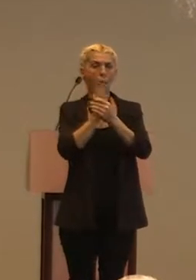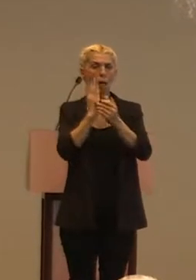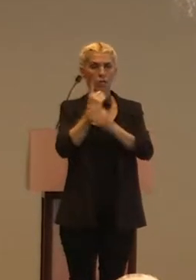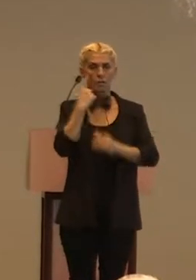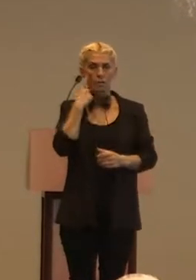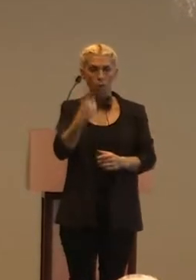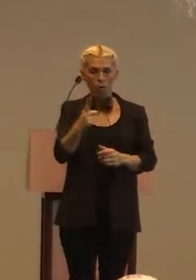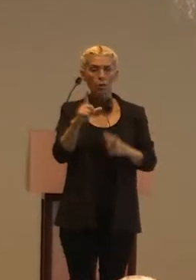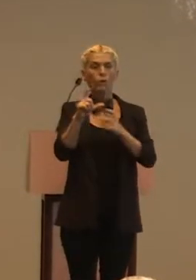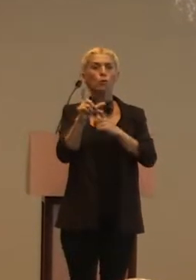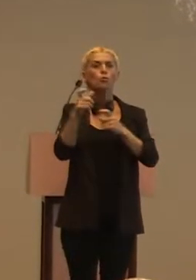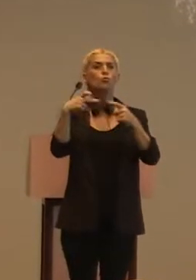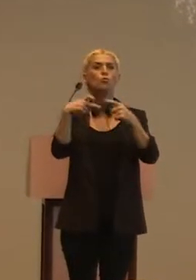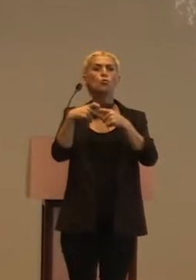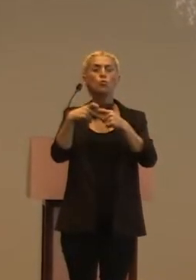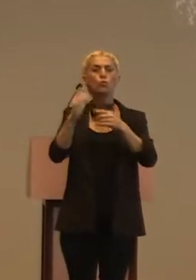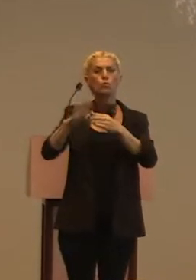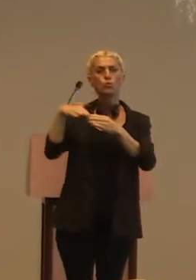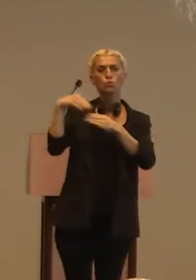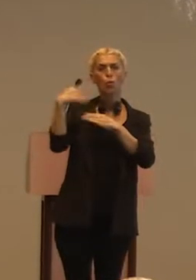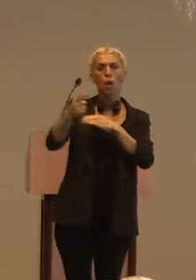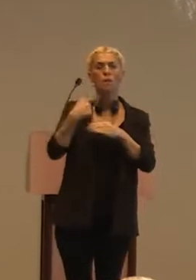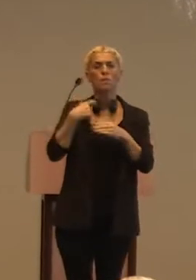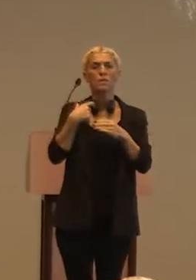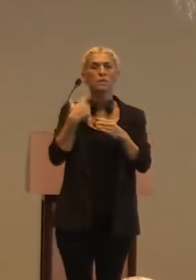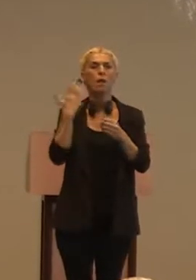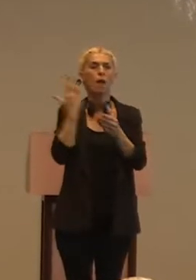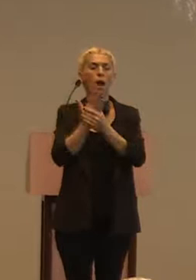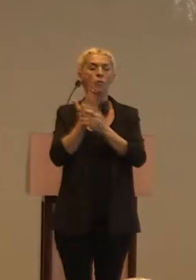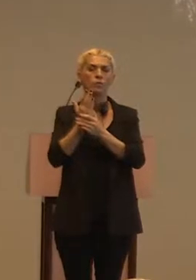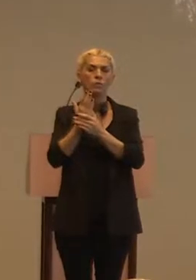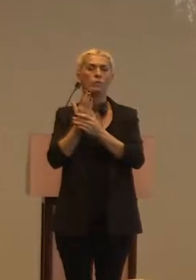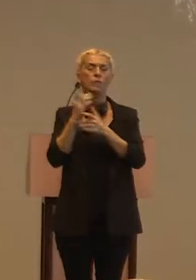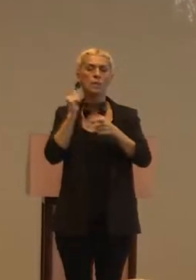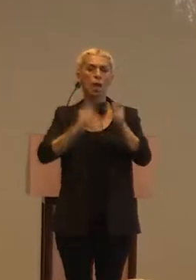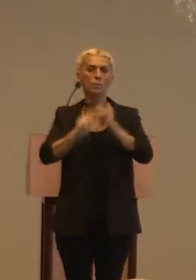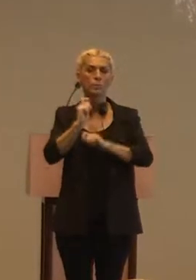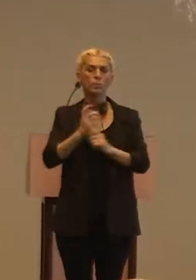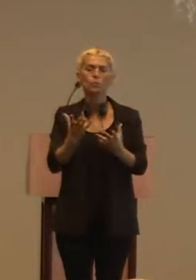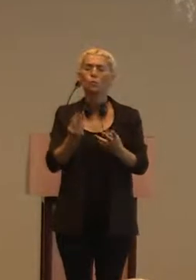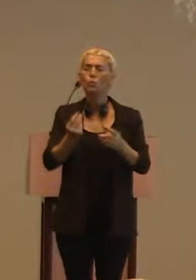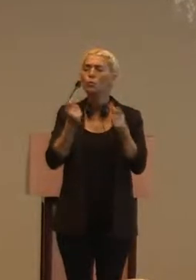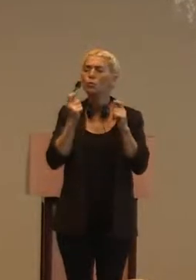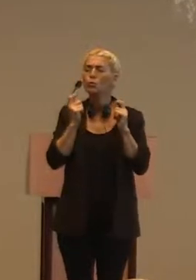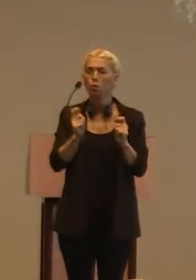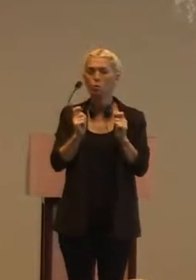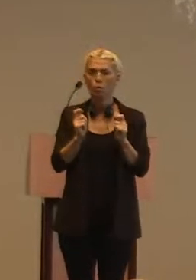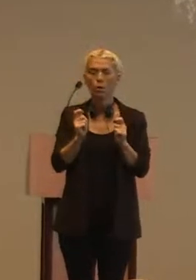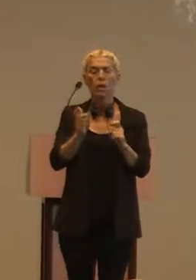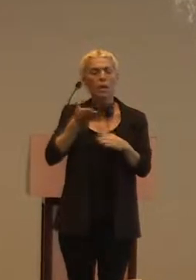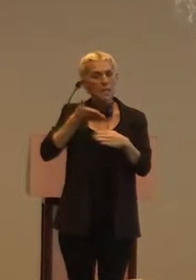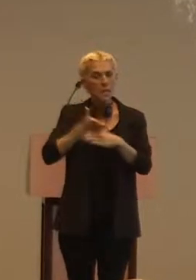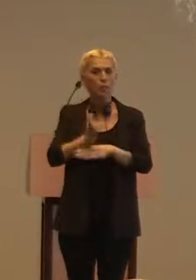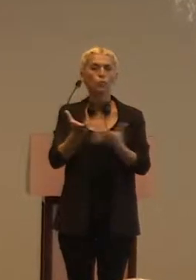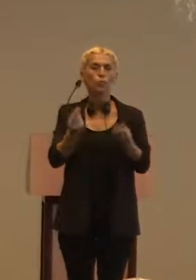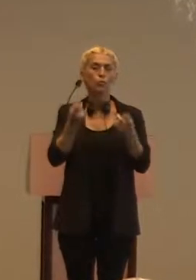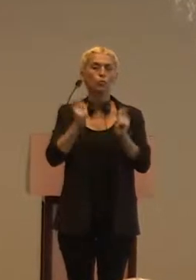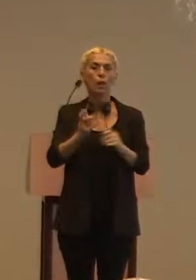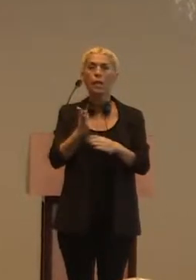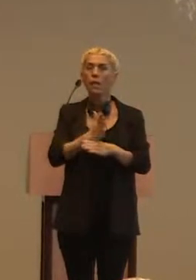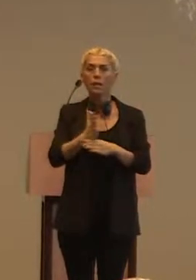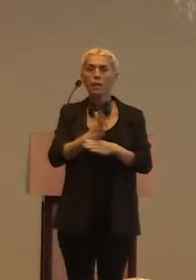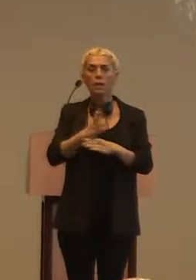2018 doesn't exist i i mean we said we have to do this after we said it's very difficult